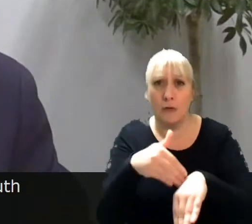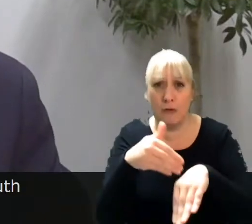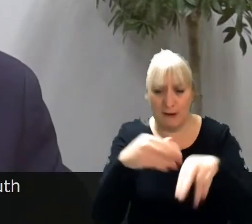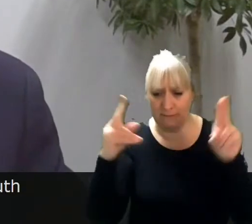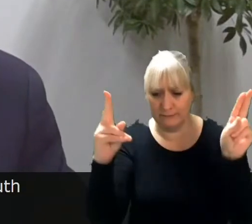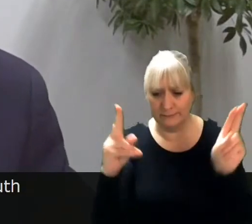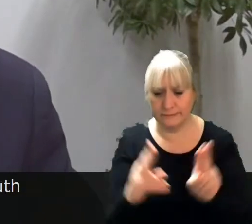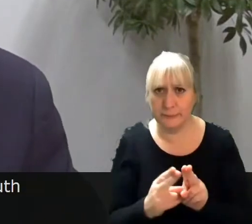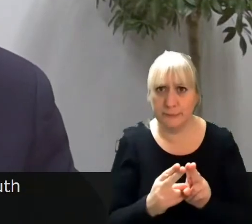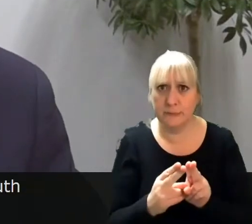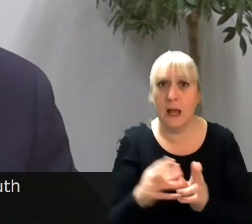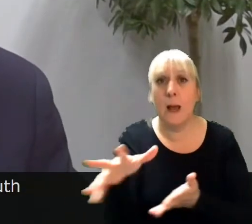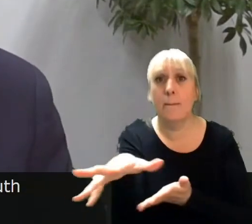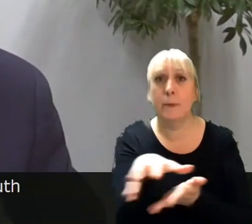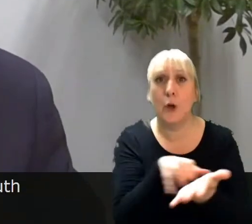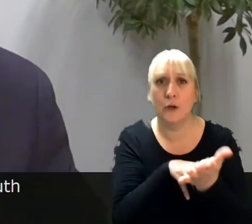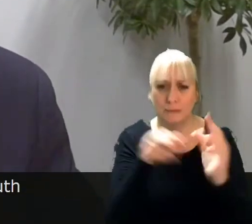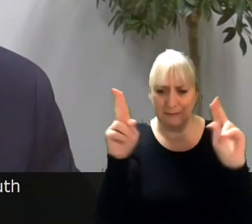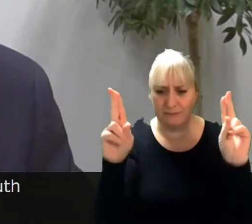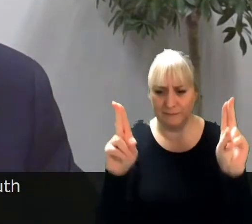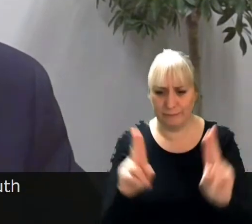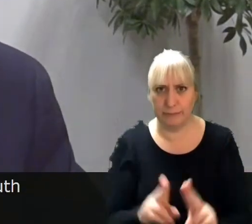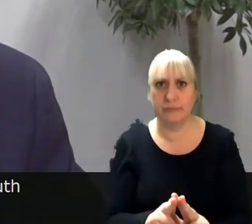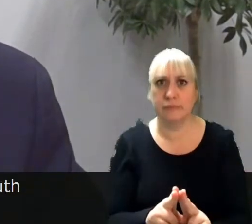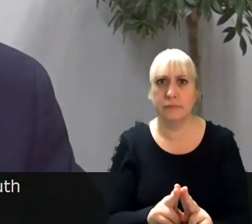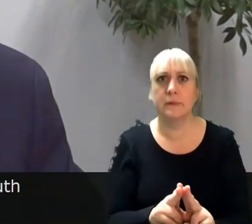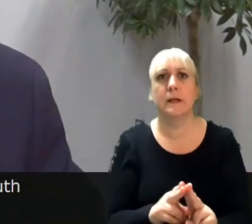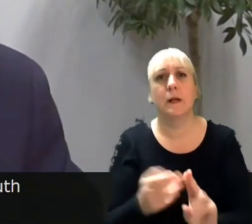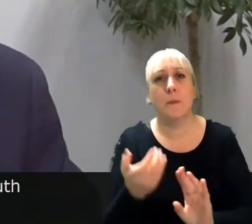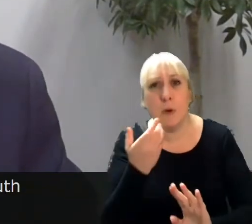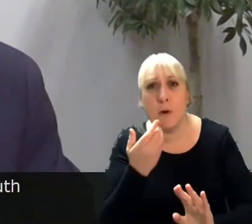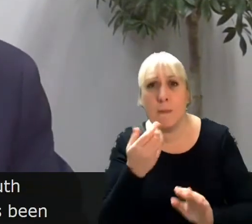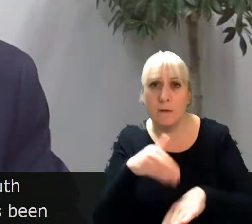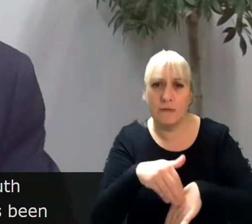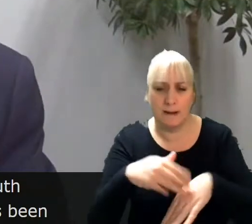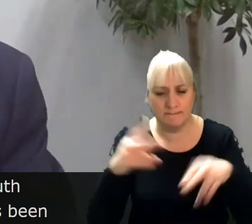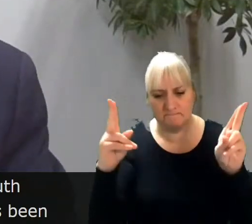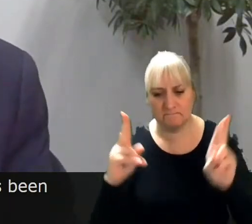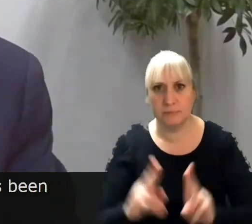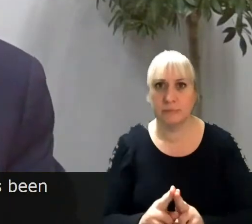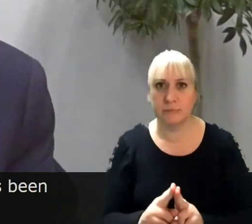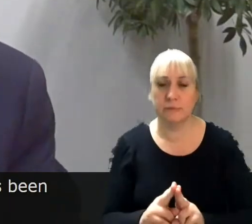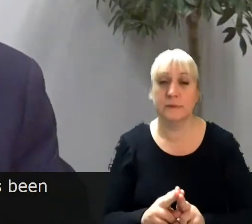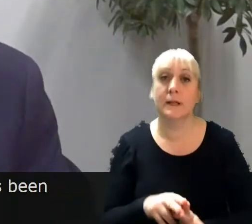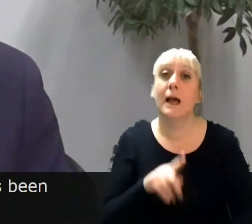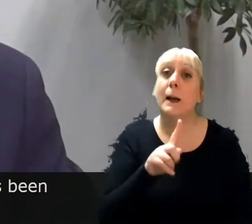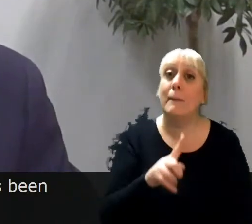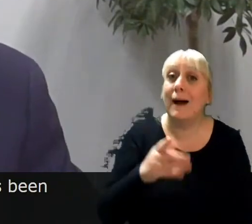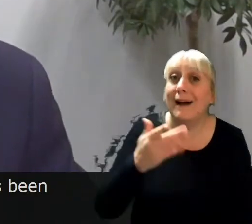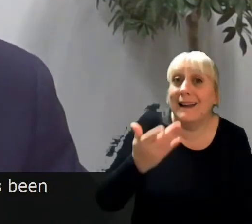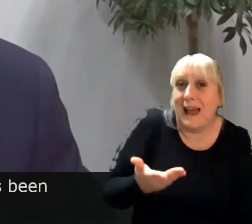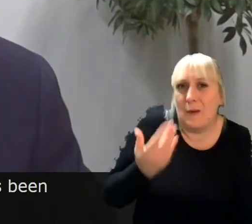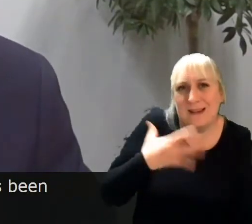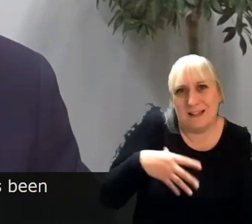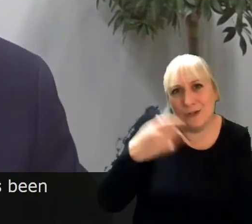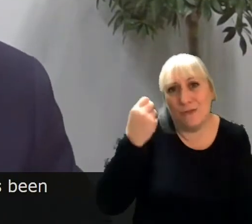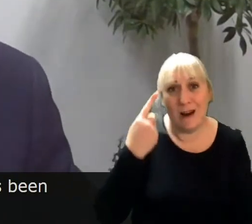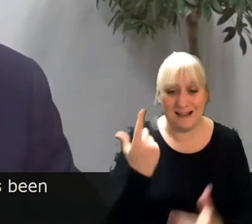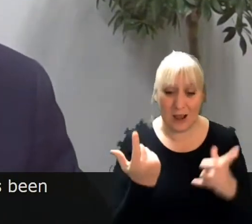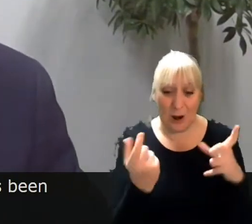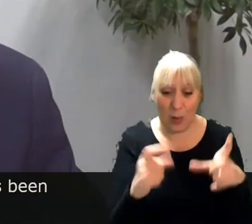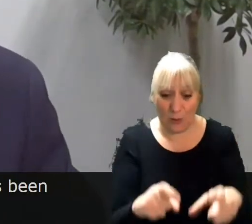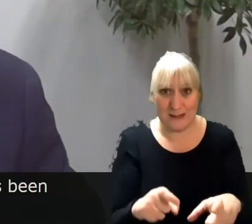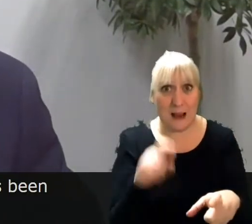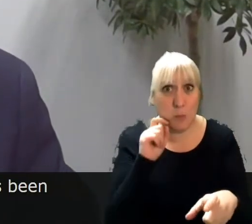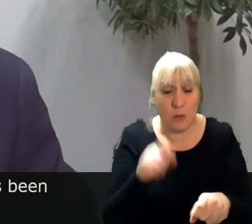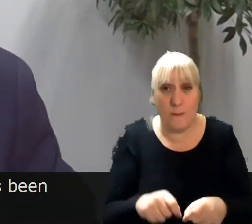down, moped-enabled crime going down, but we've got to recognise that as lockdown is lifted, there could well be an increase in crime. And that's why